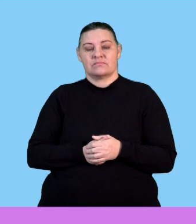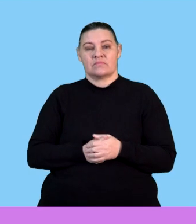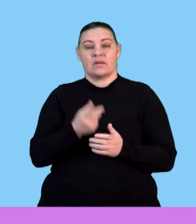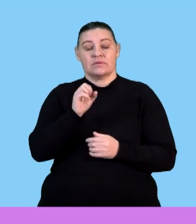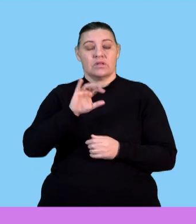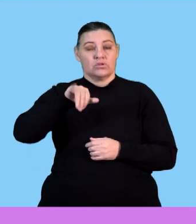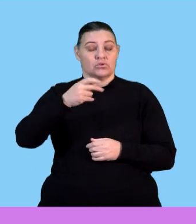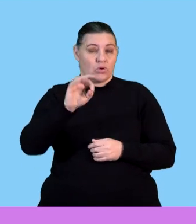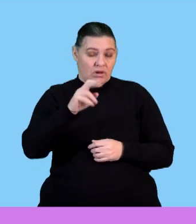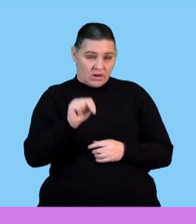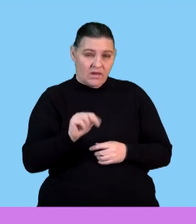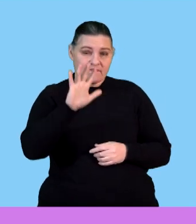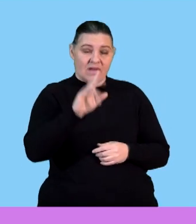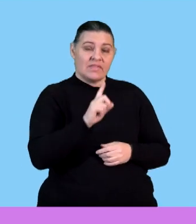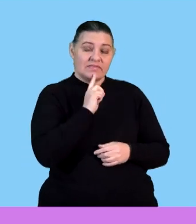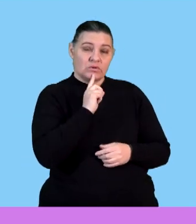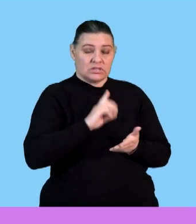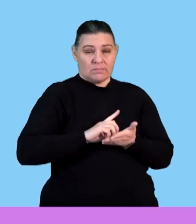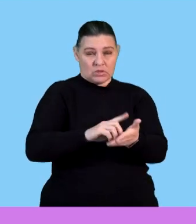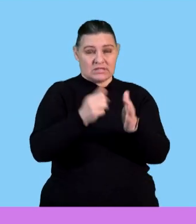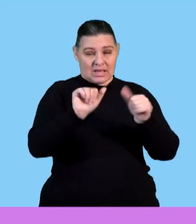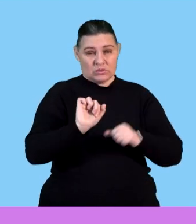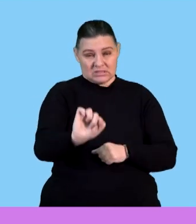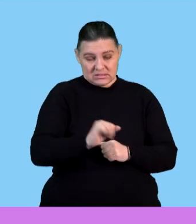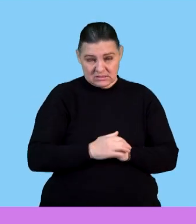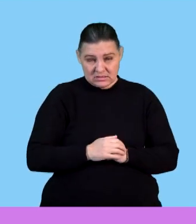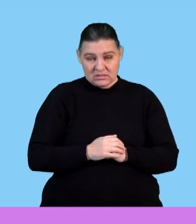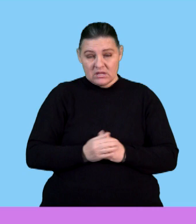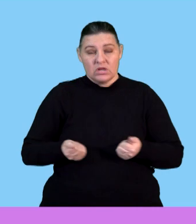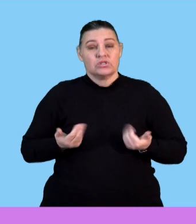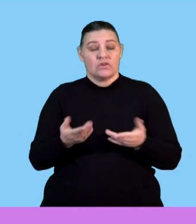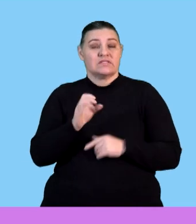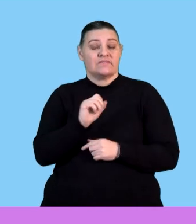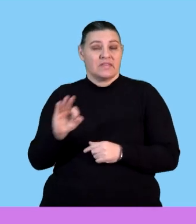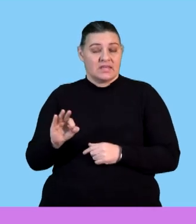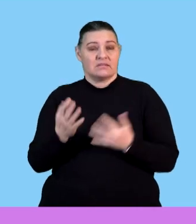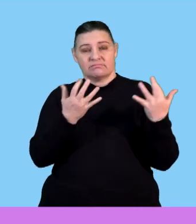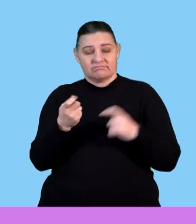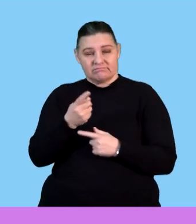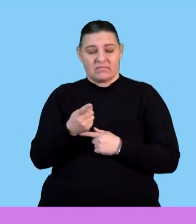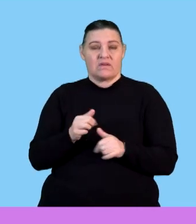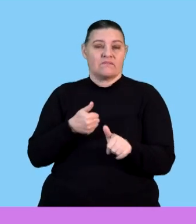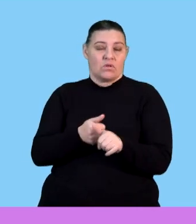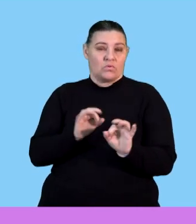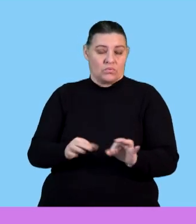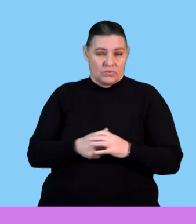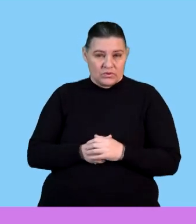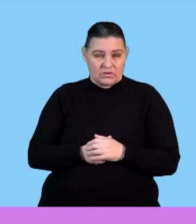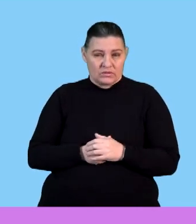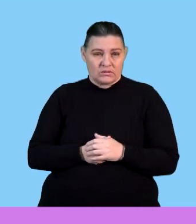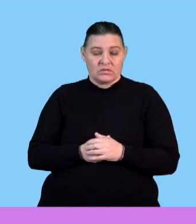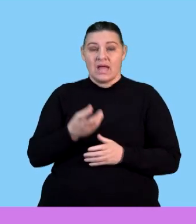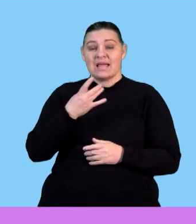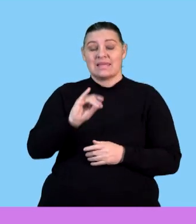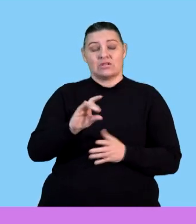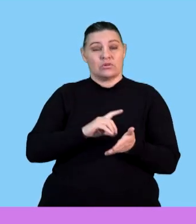Mr. John is to deposit 5,000 rand in his bank account. Service fees for deposits are calculated as follows.